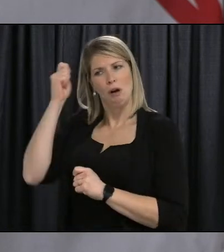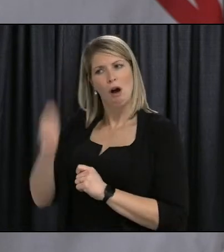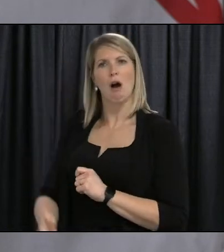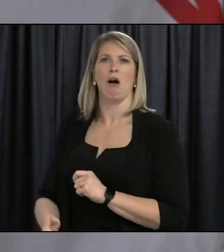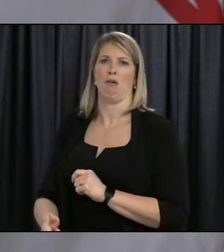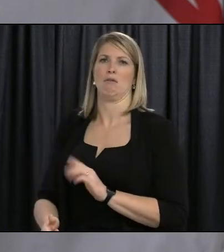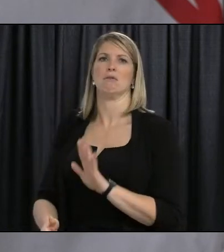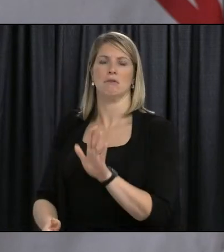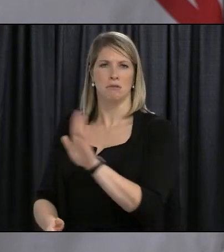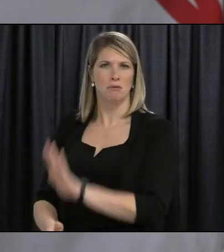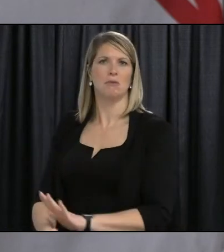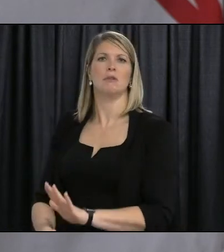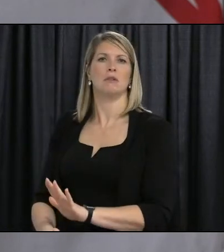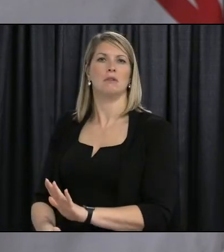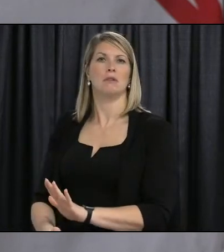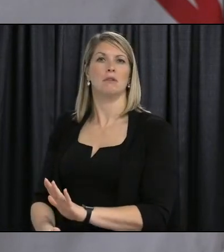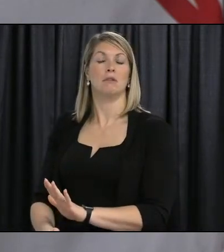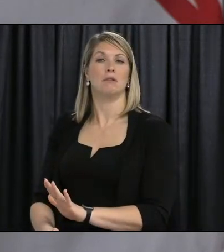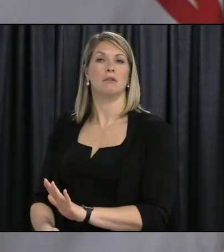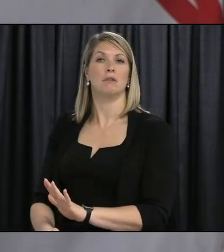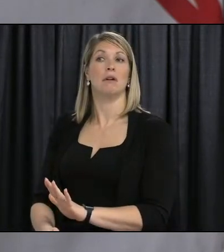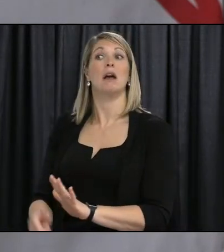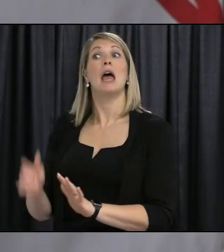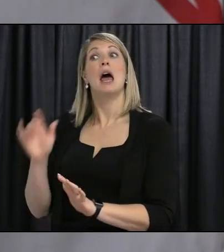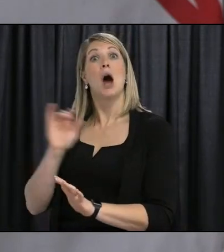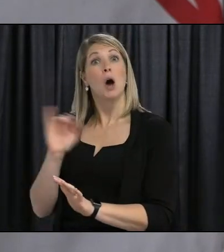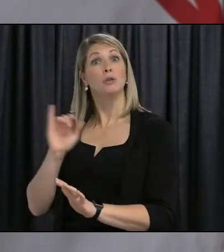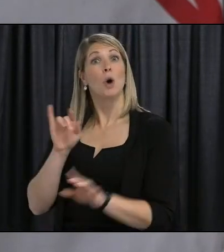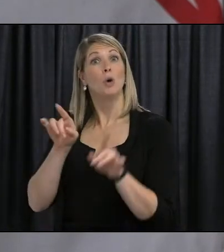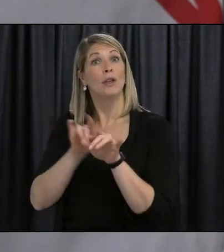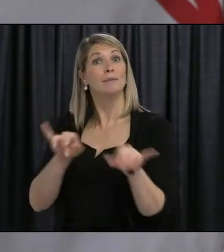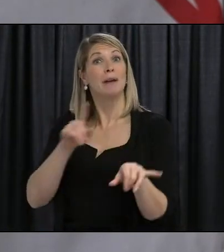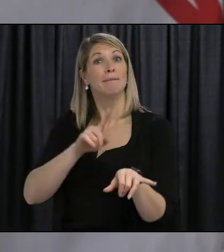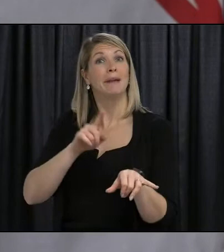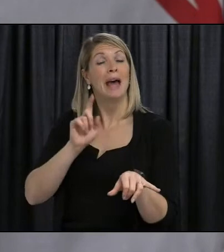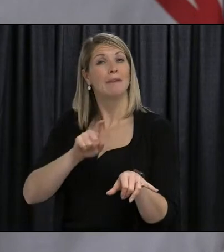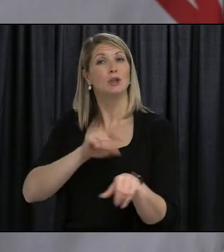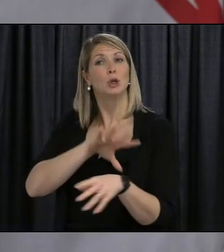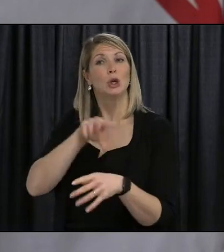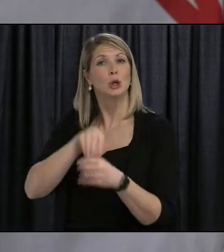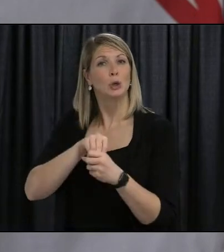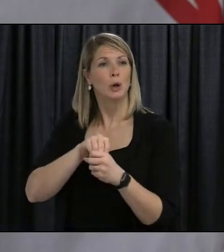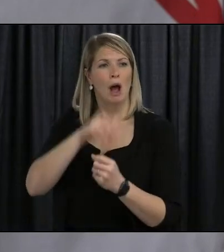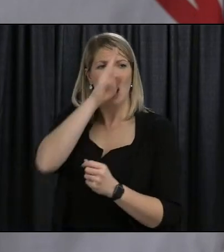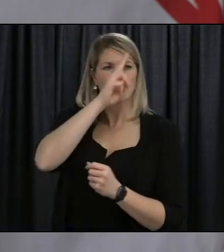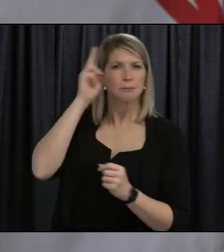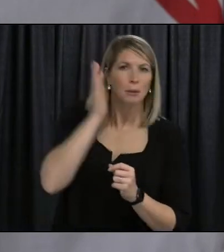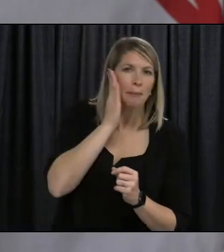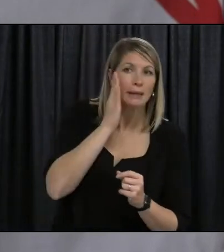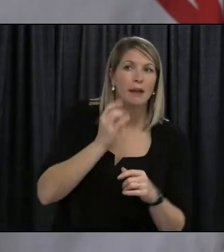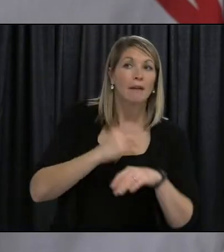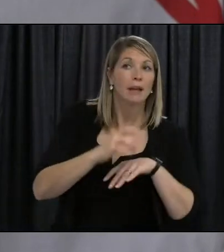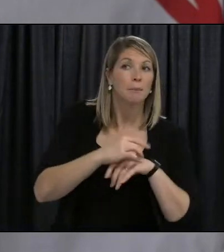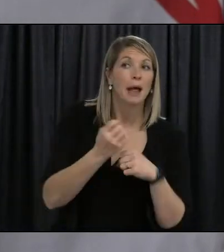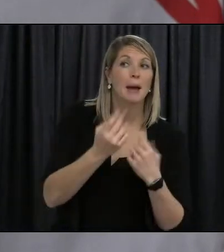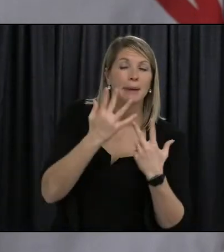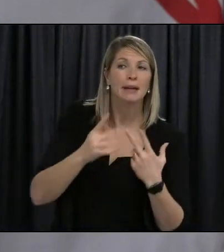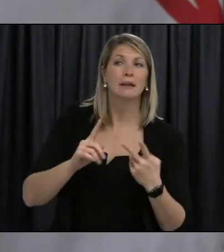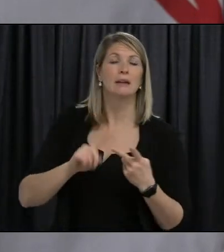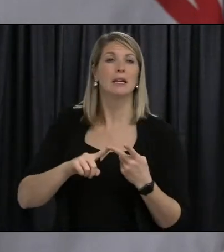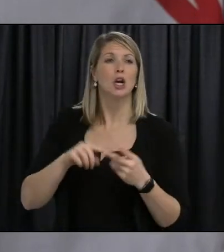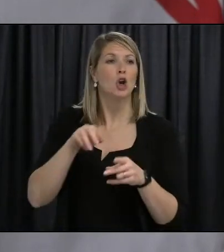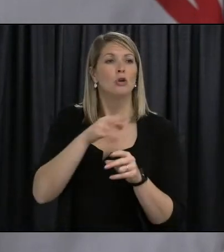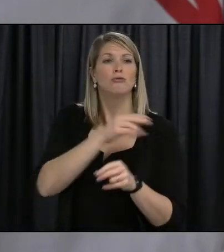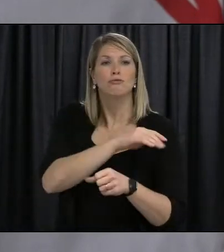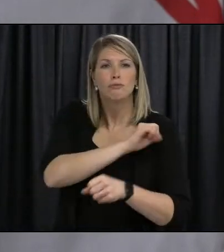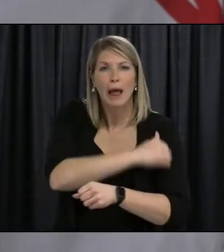actions will be. And, you know, then we have to consider things like healthcare capacity and public health capacity, which at this point is, you know,